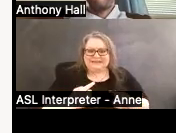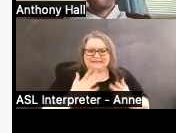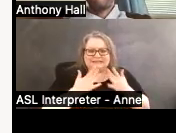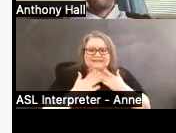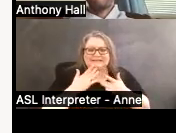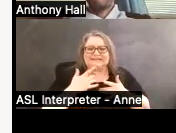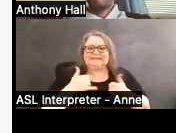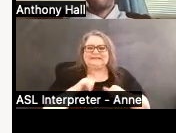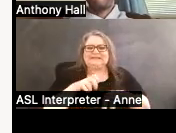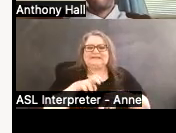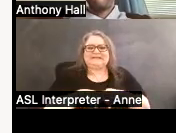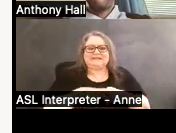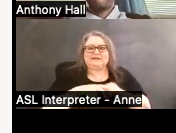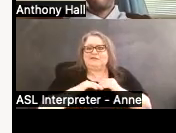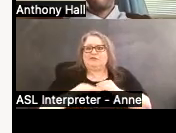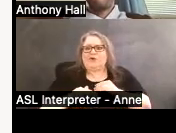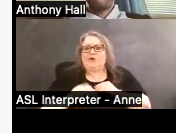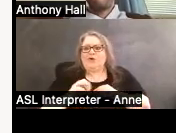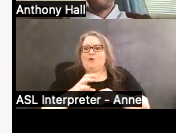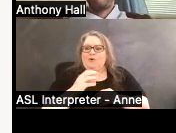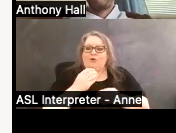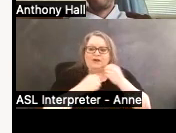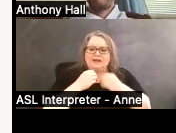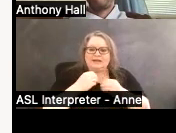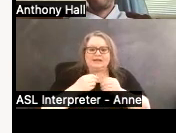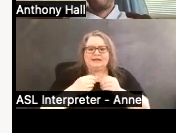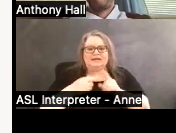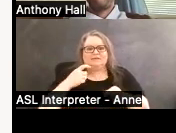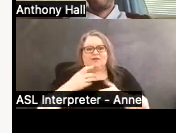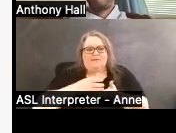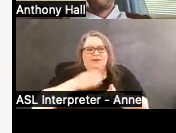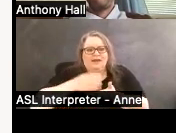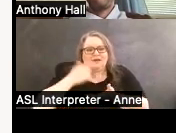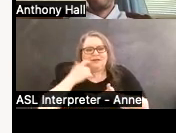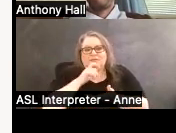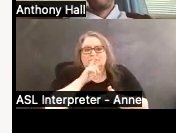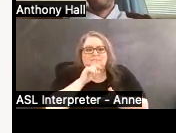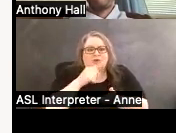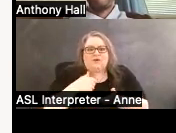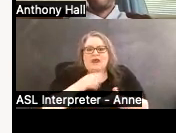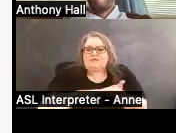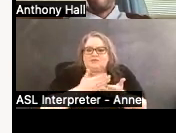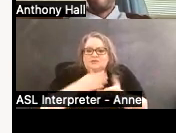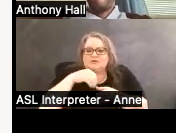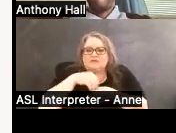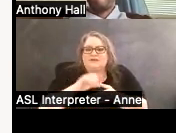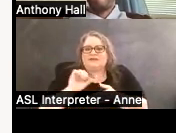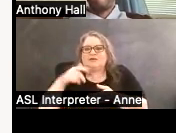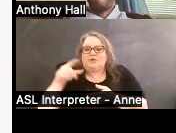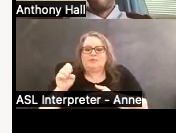in my apartment on the floor eating out of a can because I don't have an actual stove in my apartment